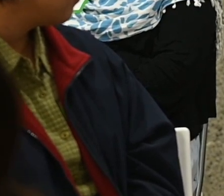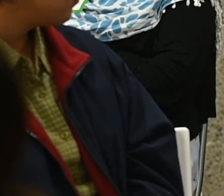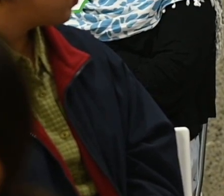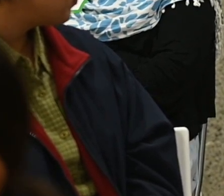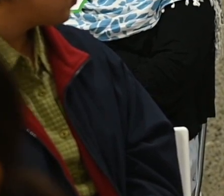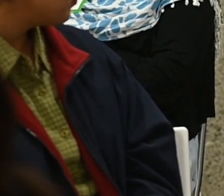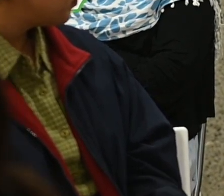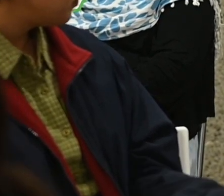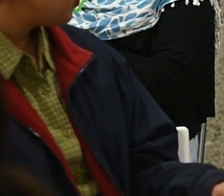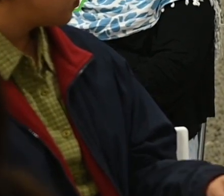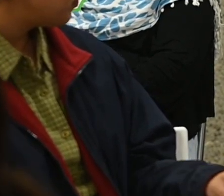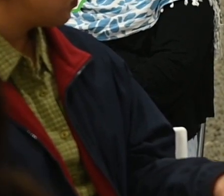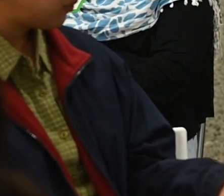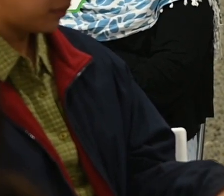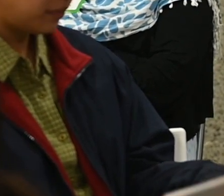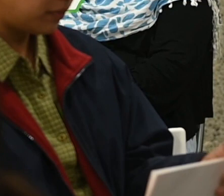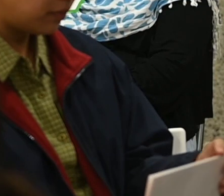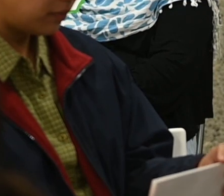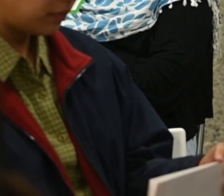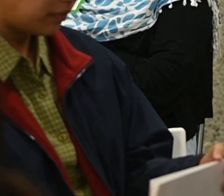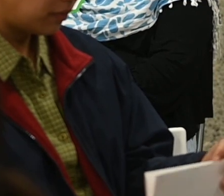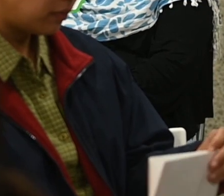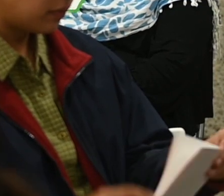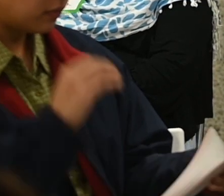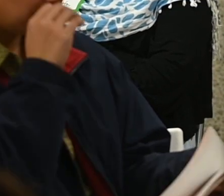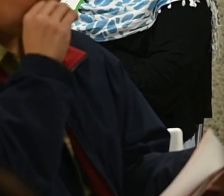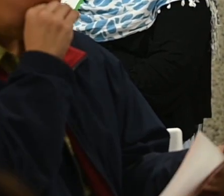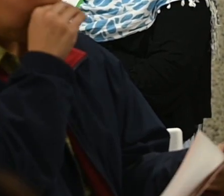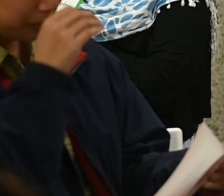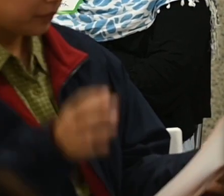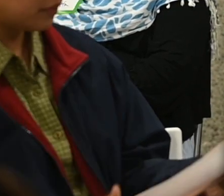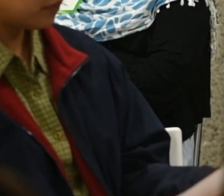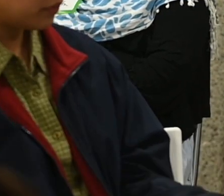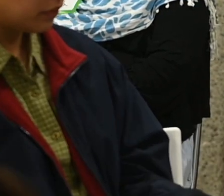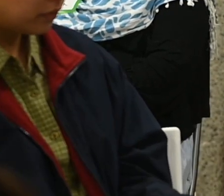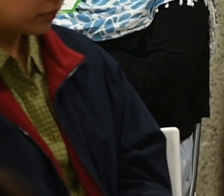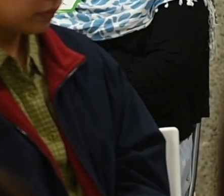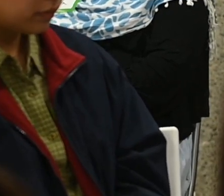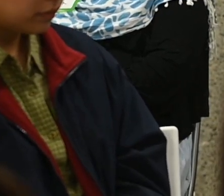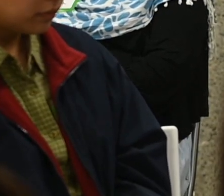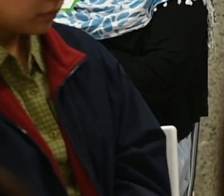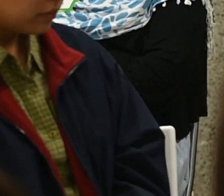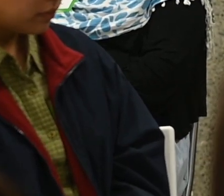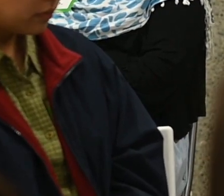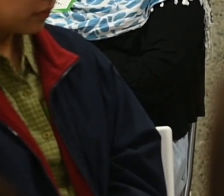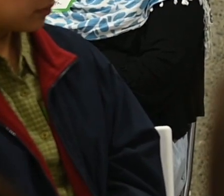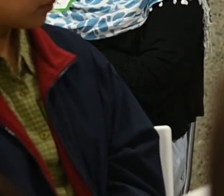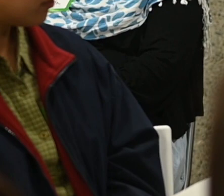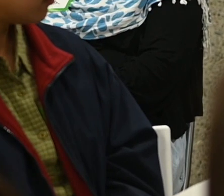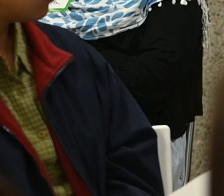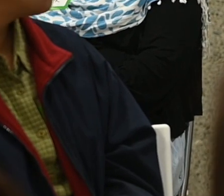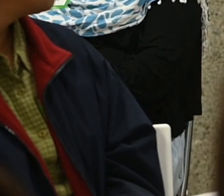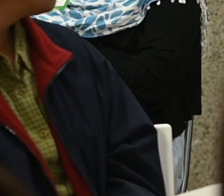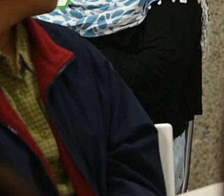Caregiver also, because right now my one of my side gigs or hustles is that I'm a wellness